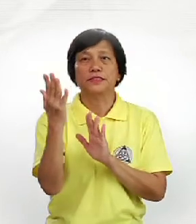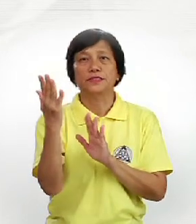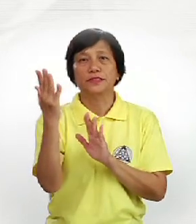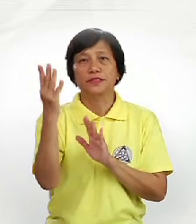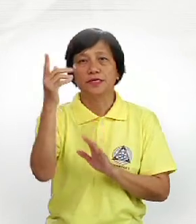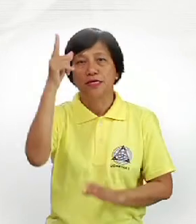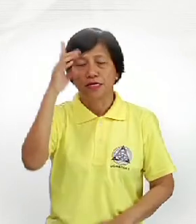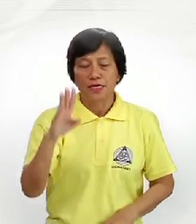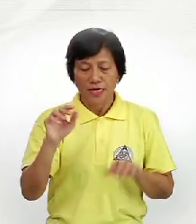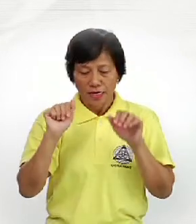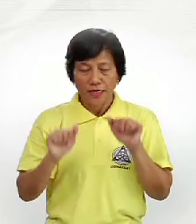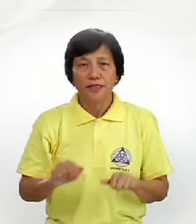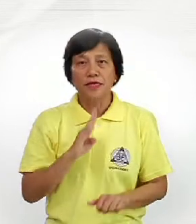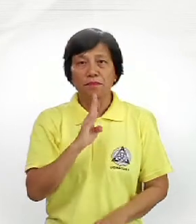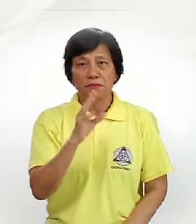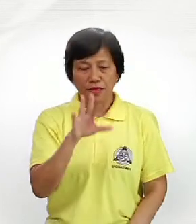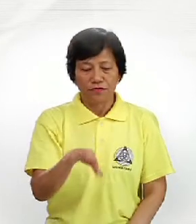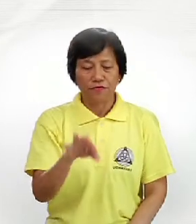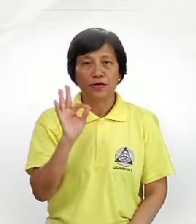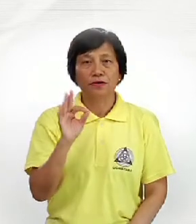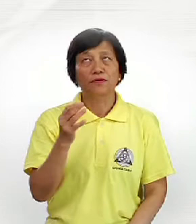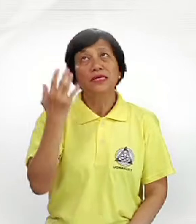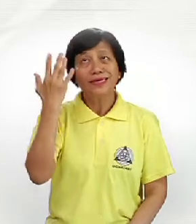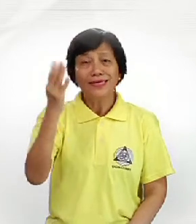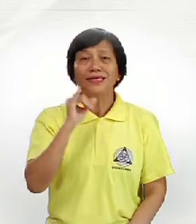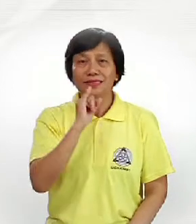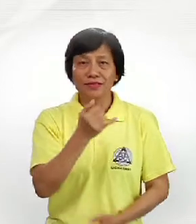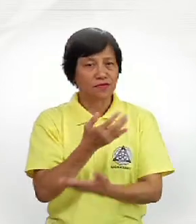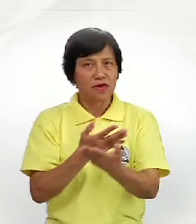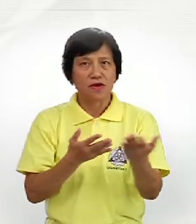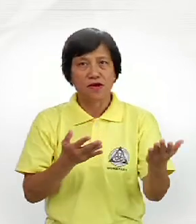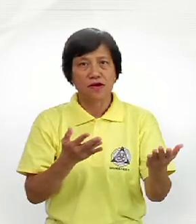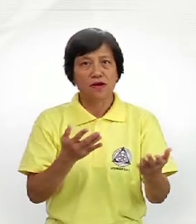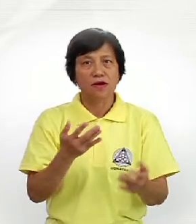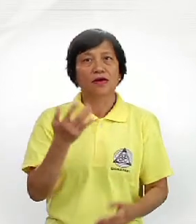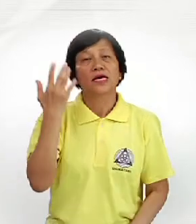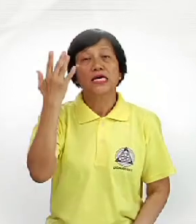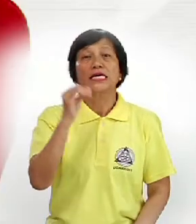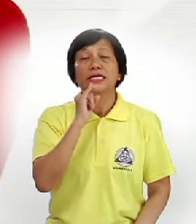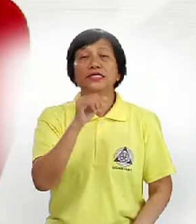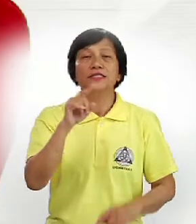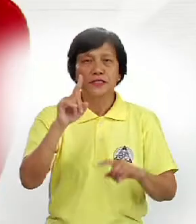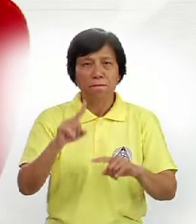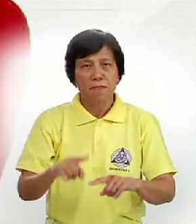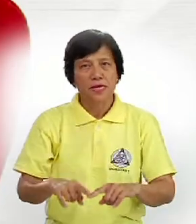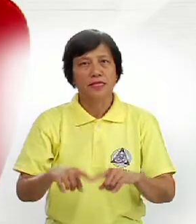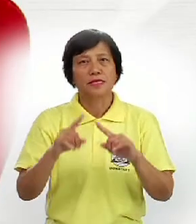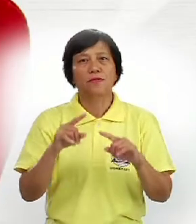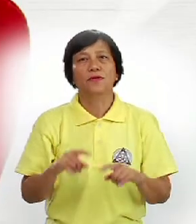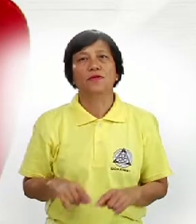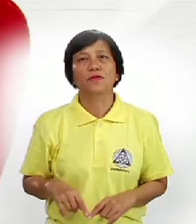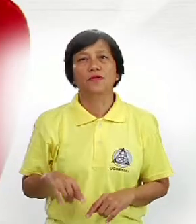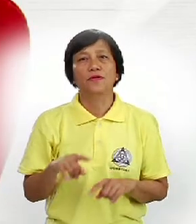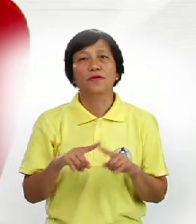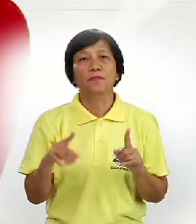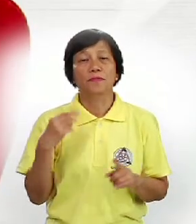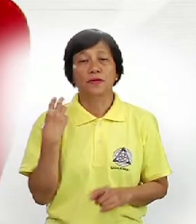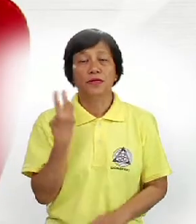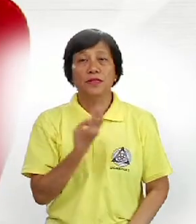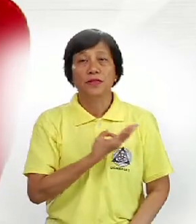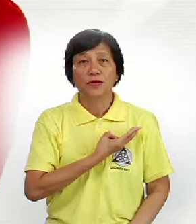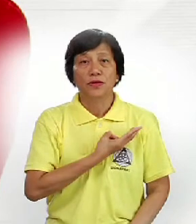God can be found. He is there. He is dependable. But we see